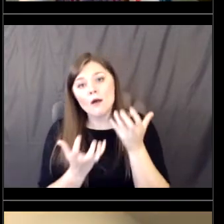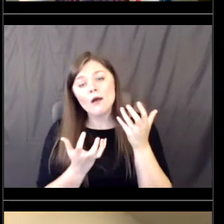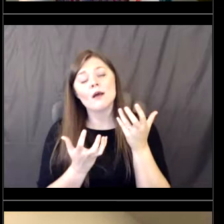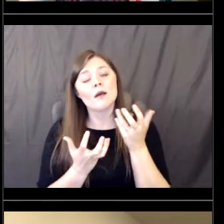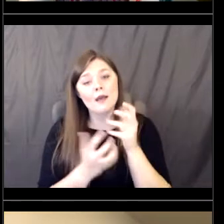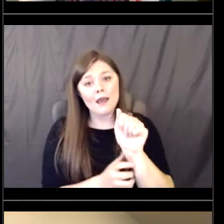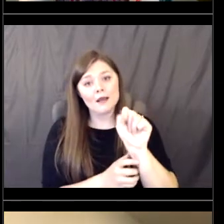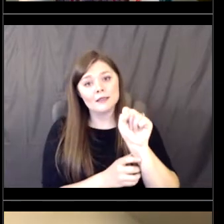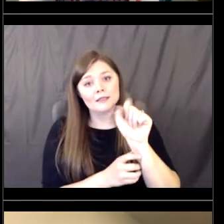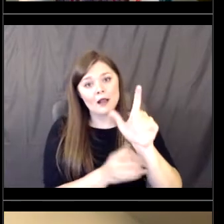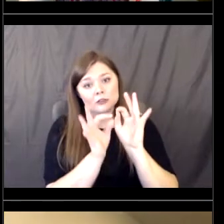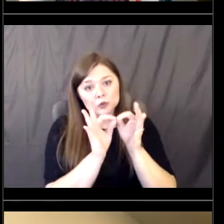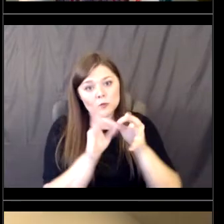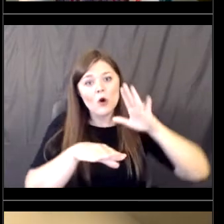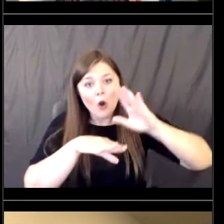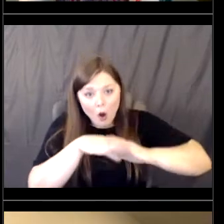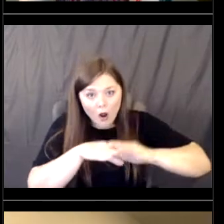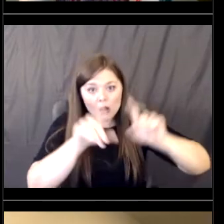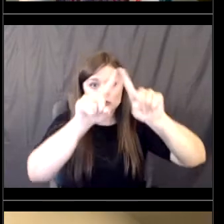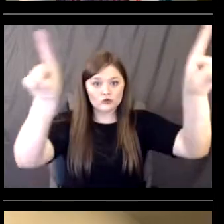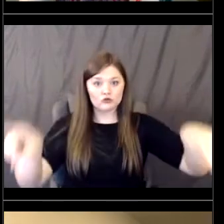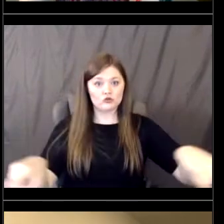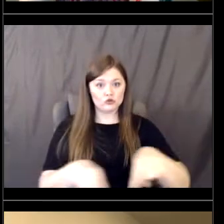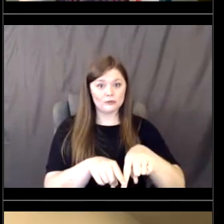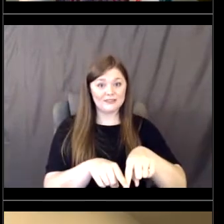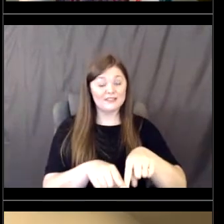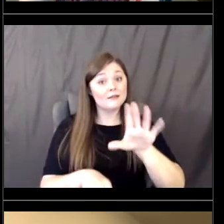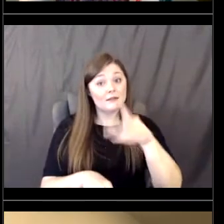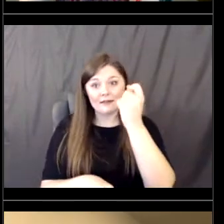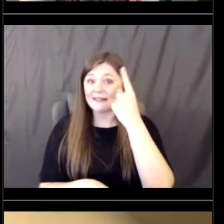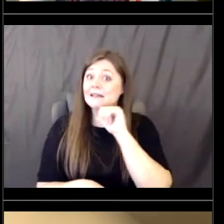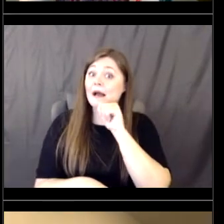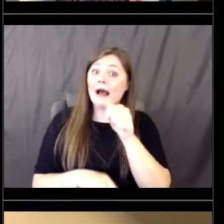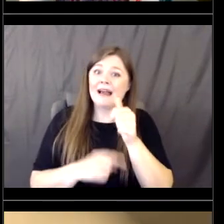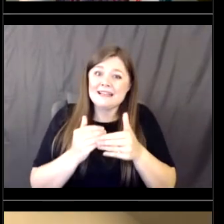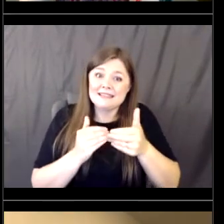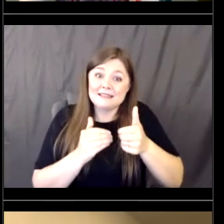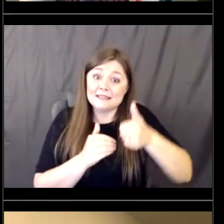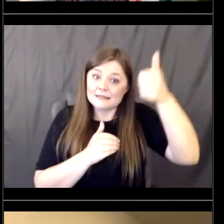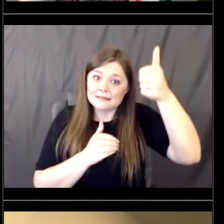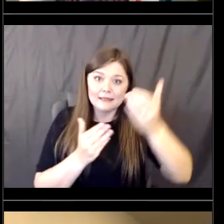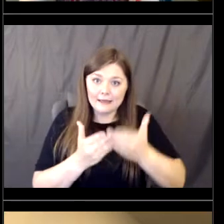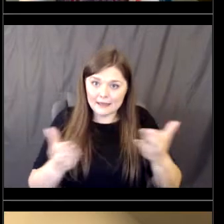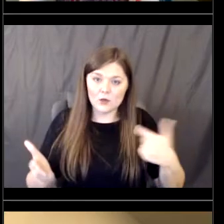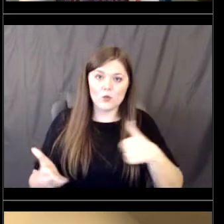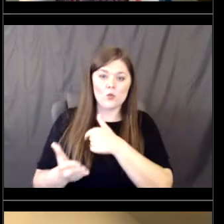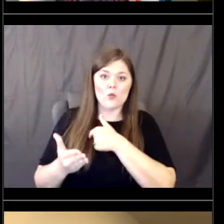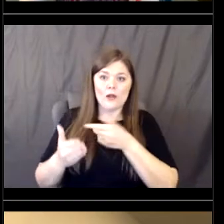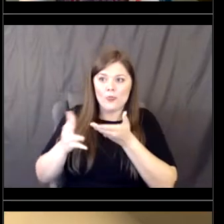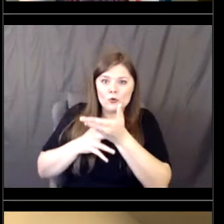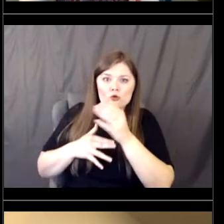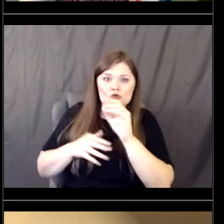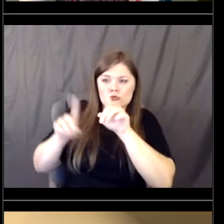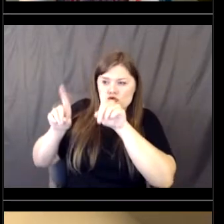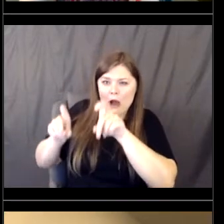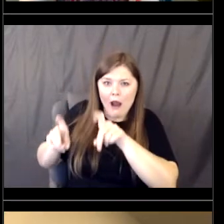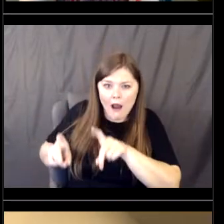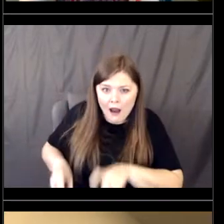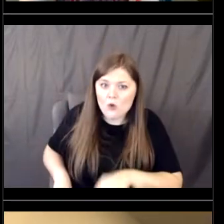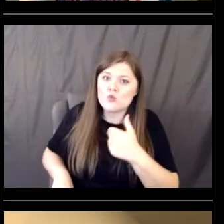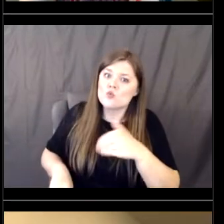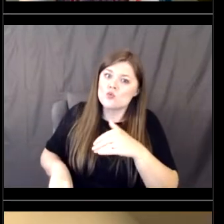interpreter on screen. It's not the easiest thing to do, as we've been learning in some of our trials, but it definitely is